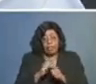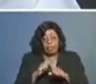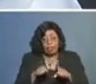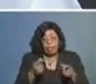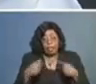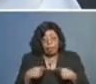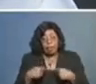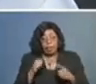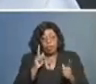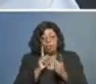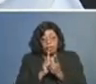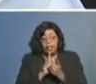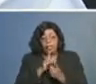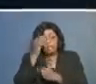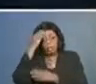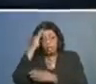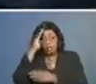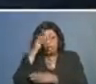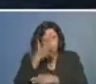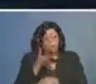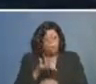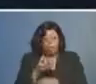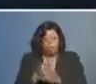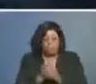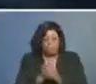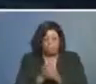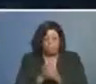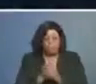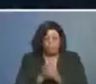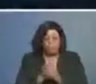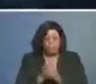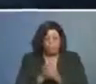they'll meet the Defense Force there, position. For the Bahamas Tonight, I'm Altavis Munnings.